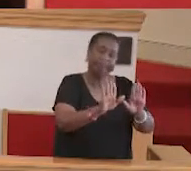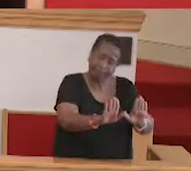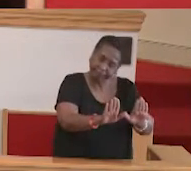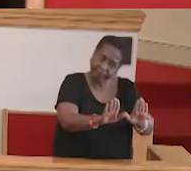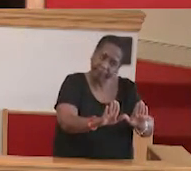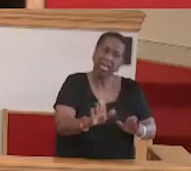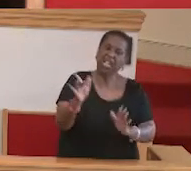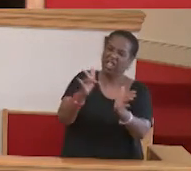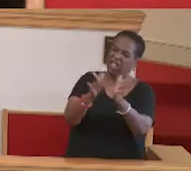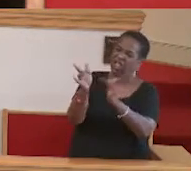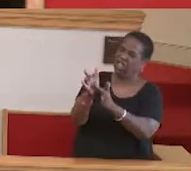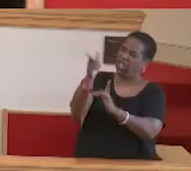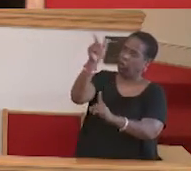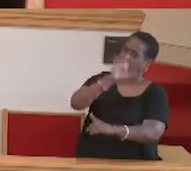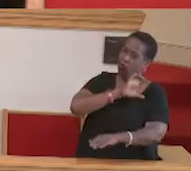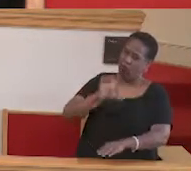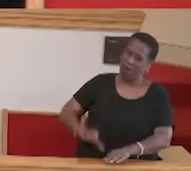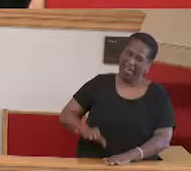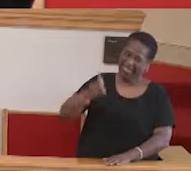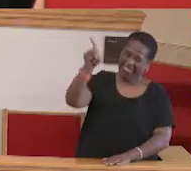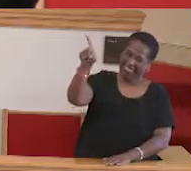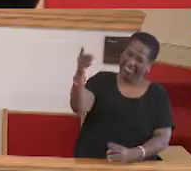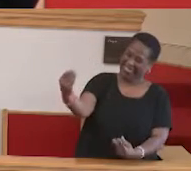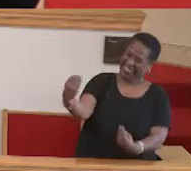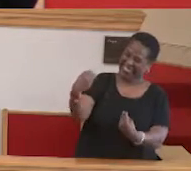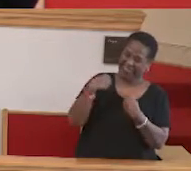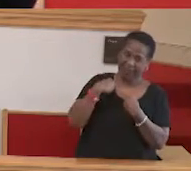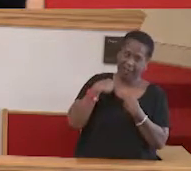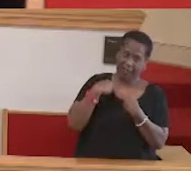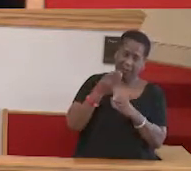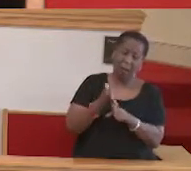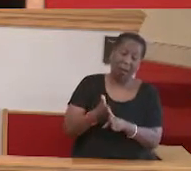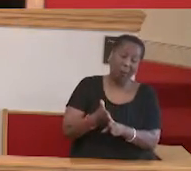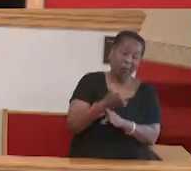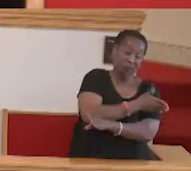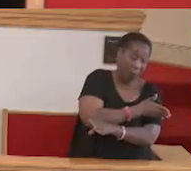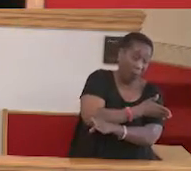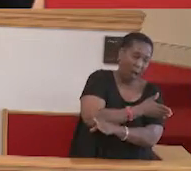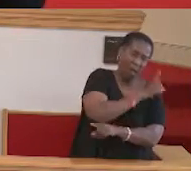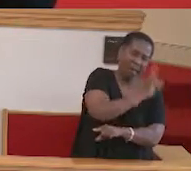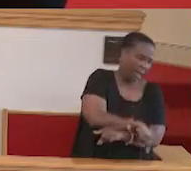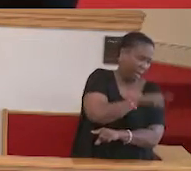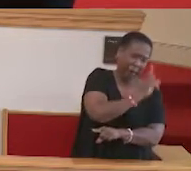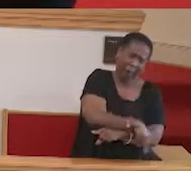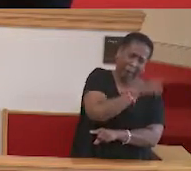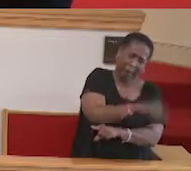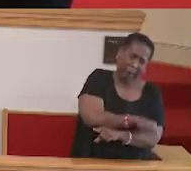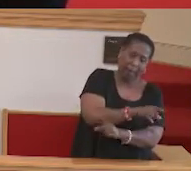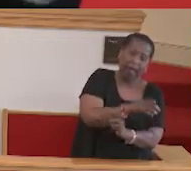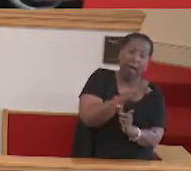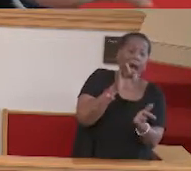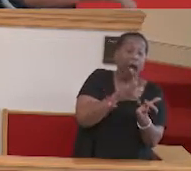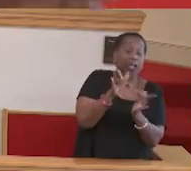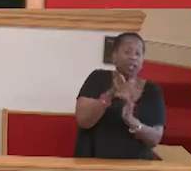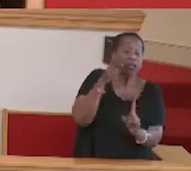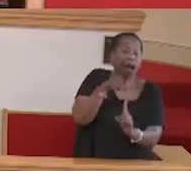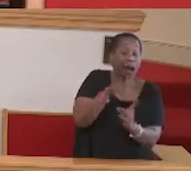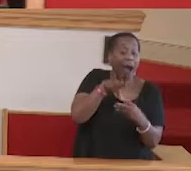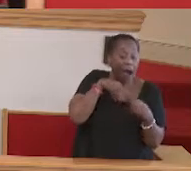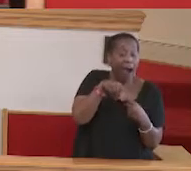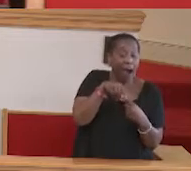Christ who gives us the before picture and the after